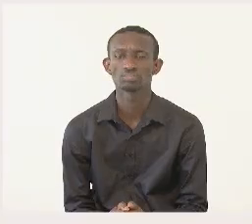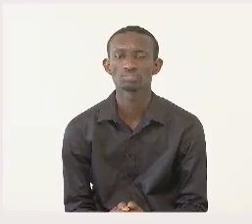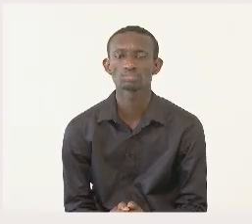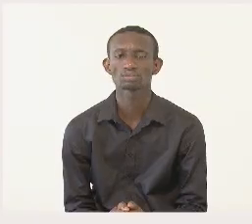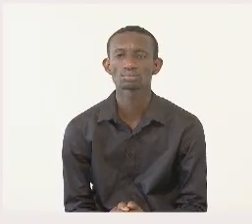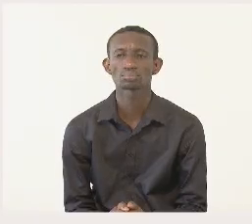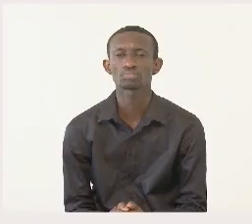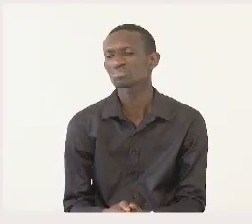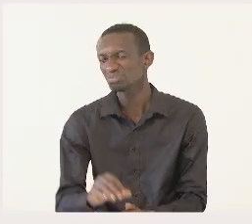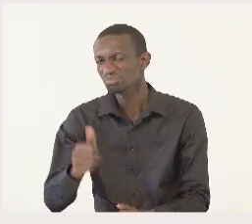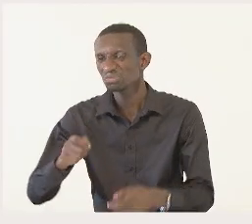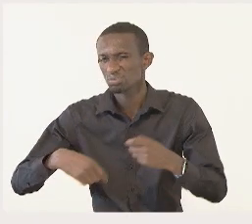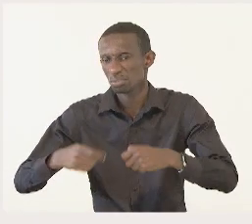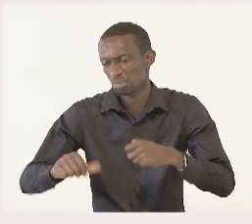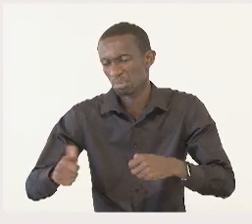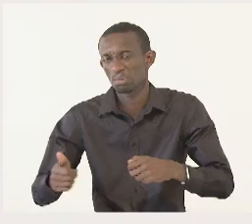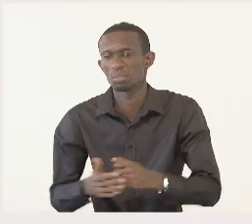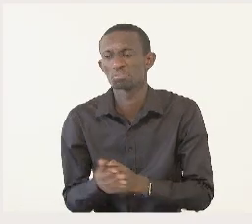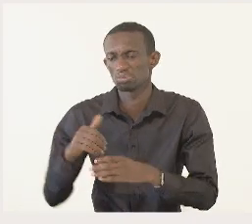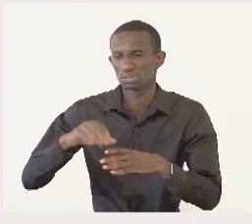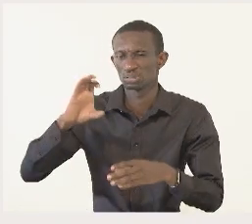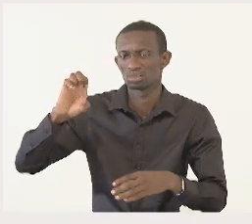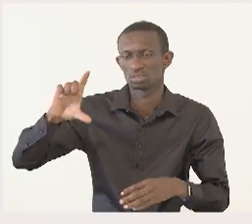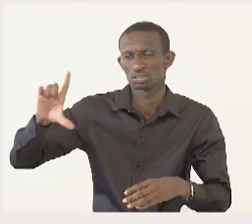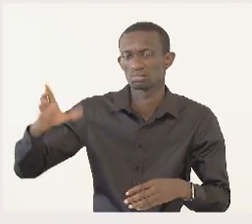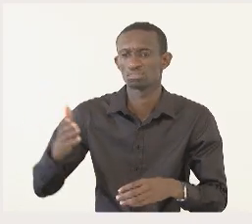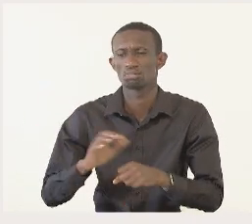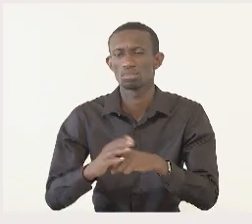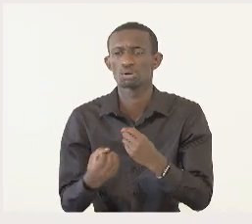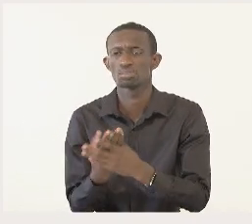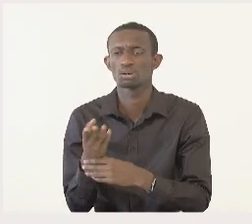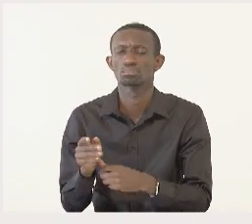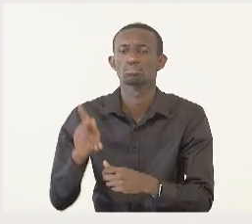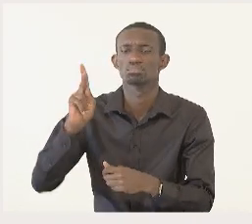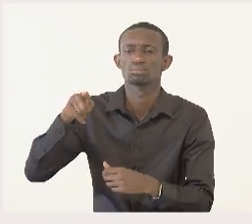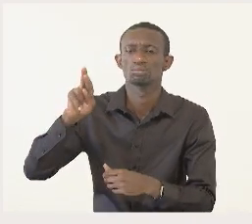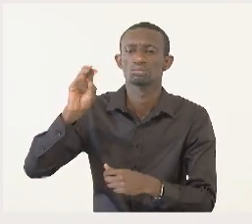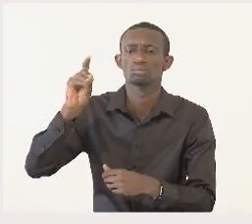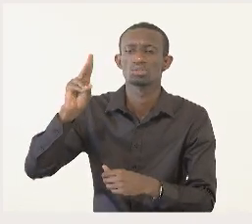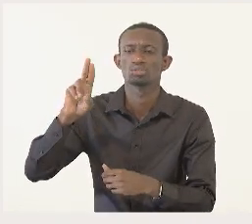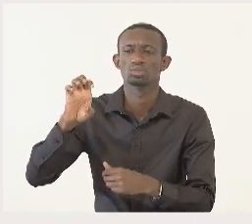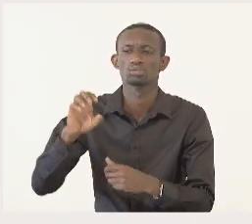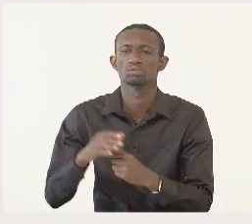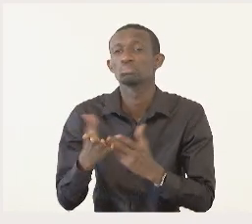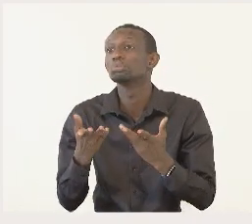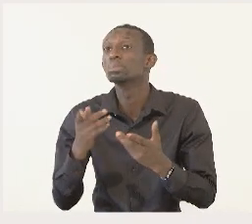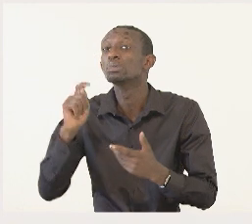Many other reactions in the cells also produce byproducts that could be